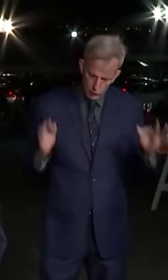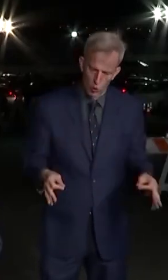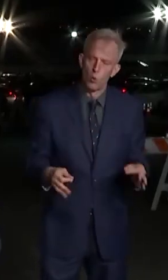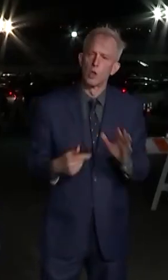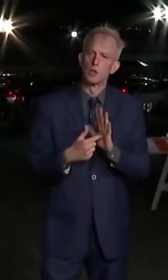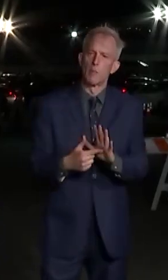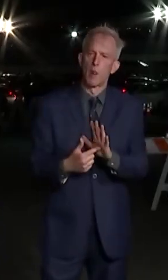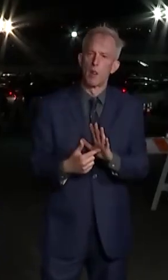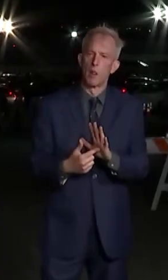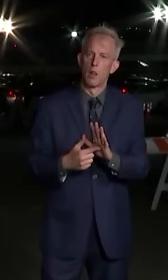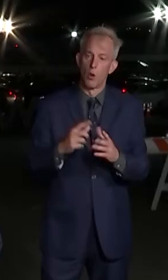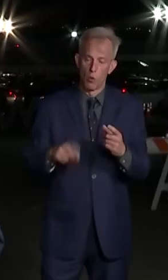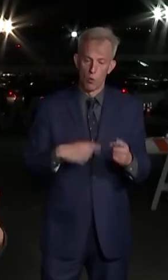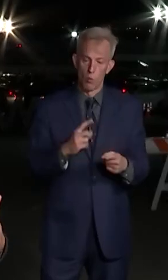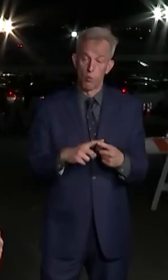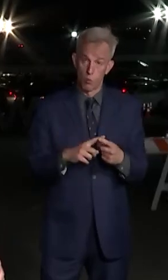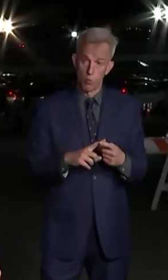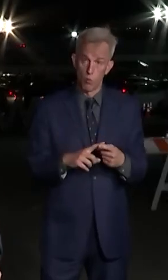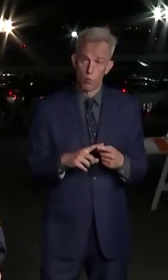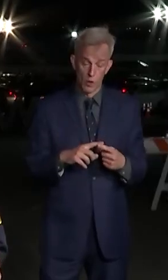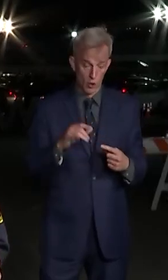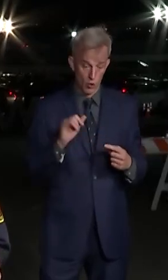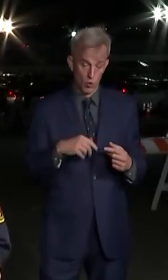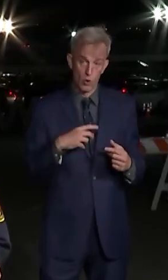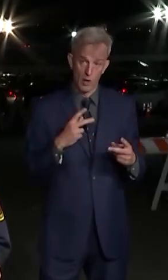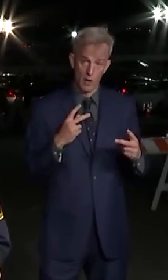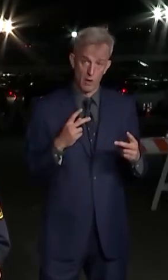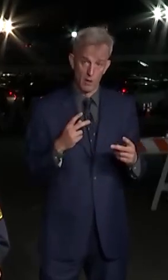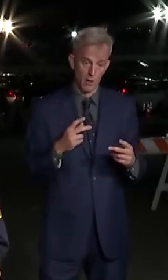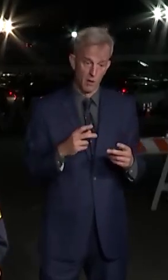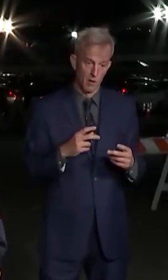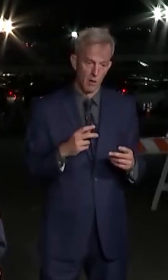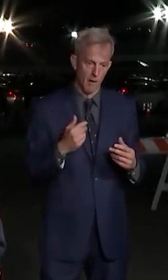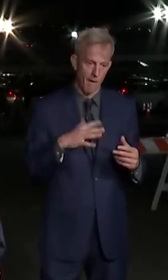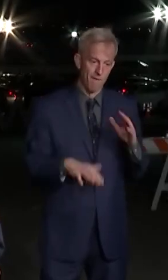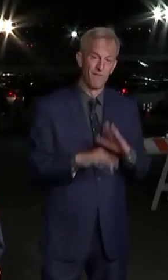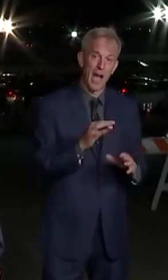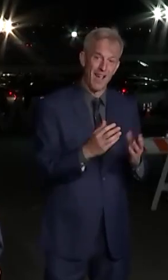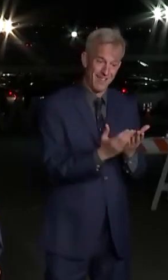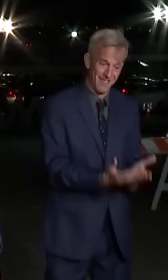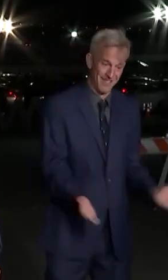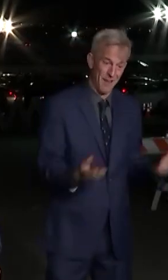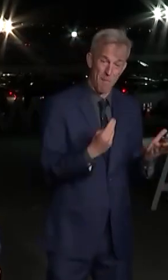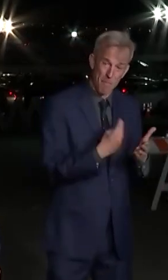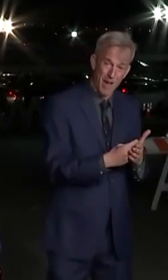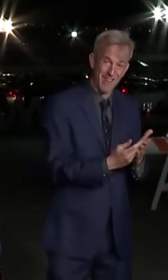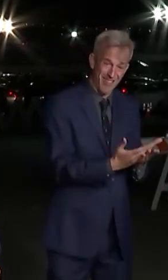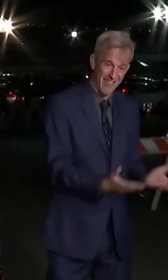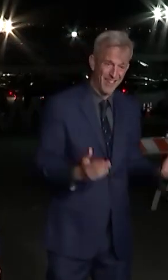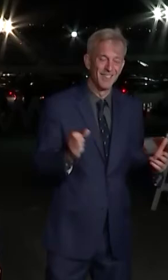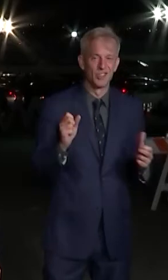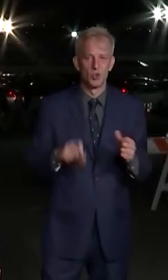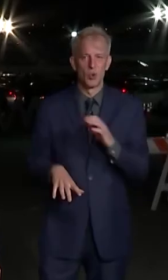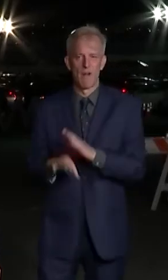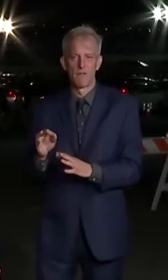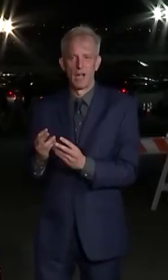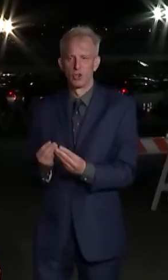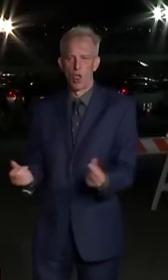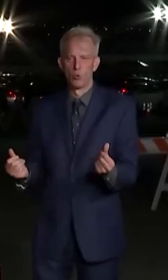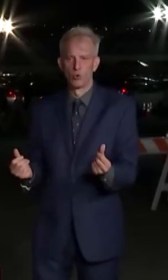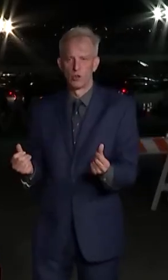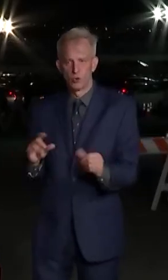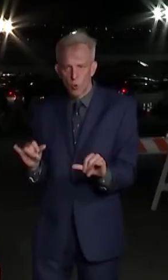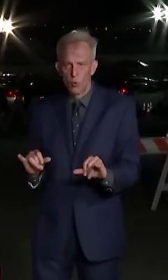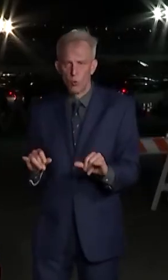you double down resources, you can double down solutions. But when it comes to the environment, absolutely. what Governor Newsom, what the city of Los Angeles have